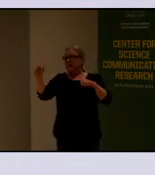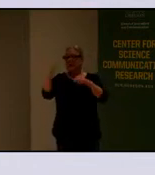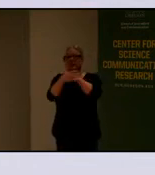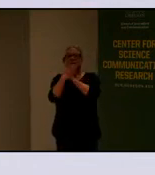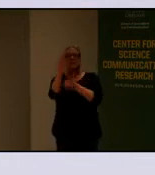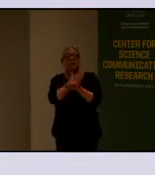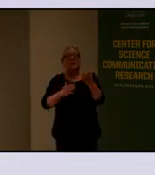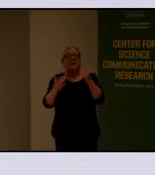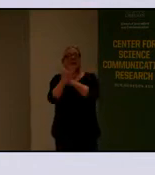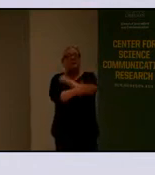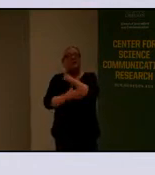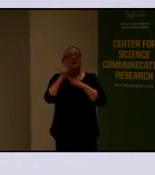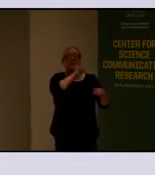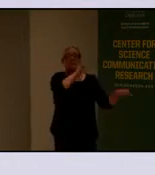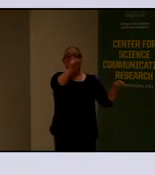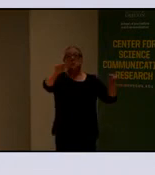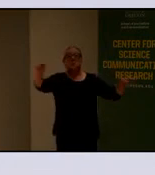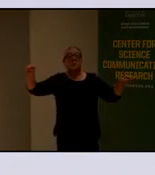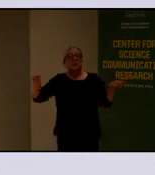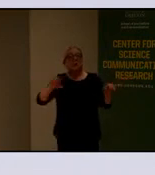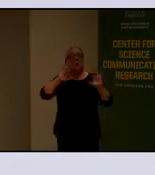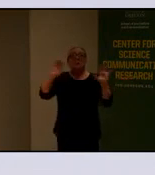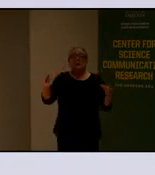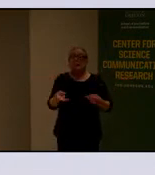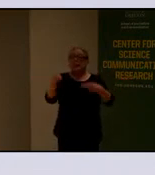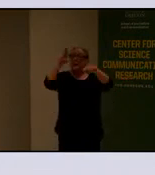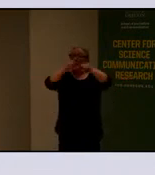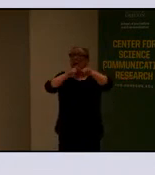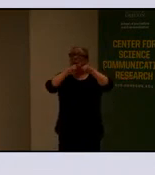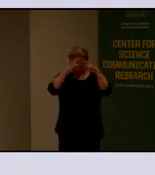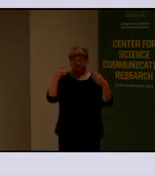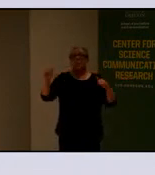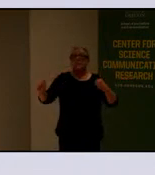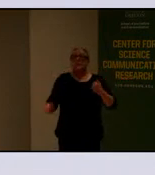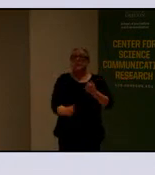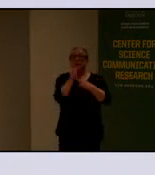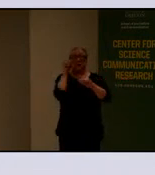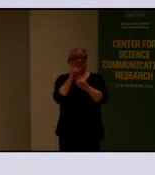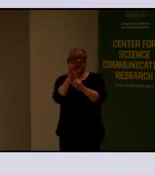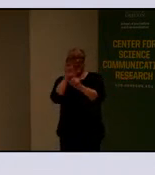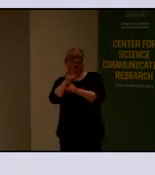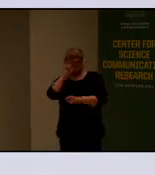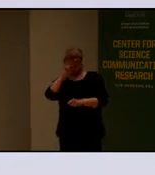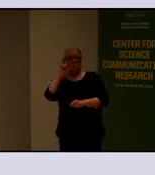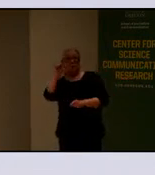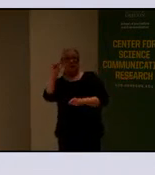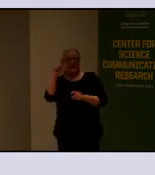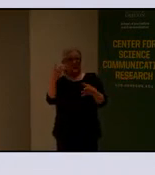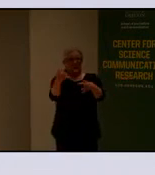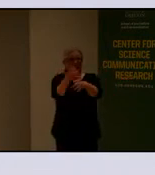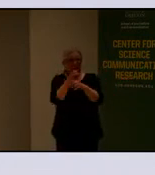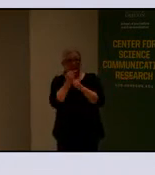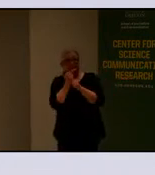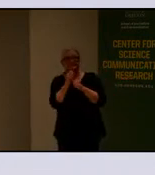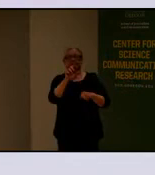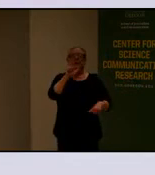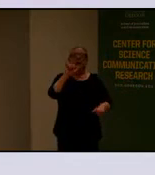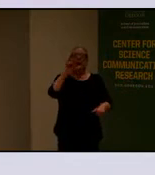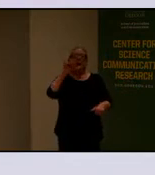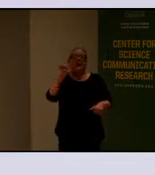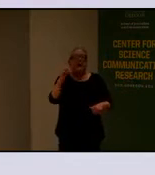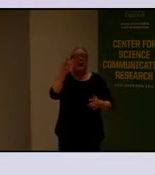parts of the season, increasing risks in addition with other factors of us being exposed to them and contracting diseases like Lyme or West